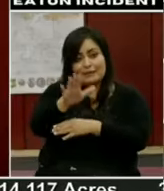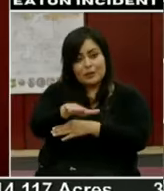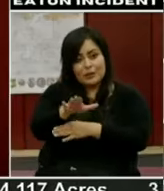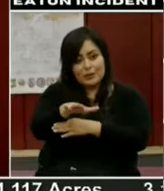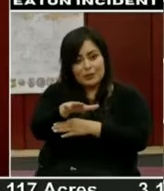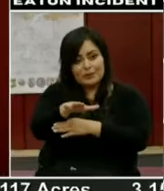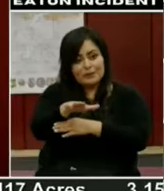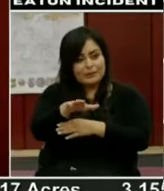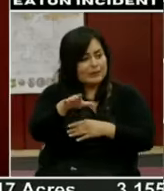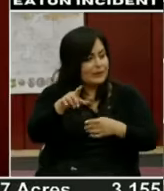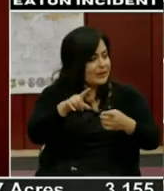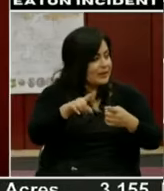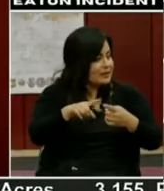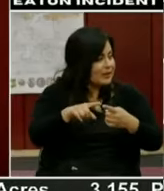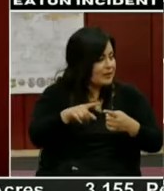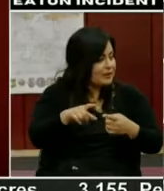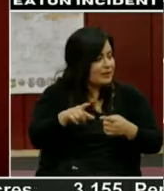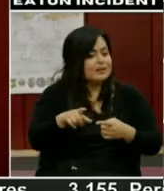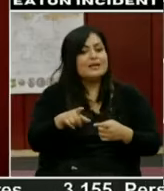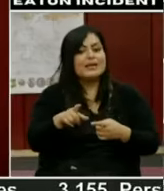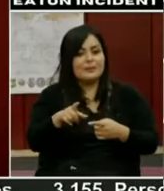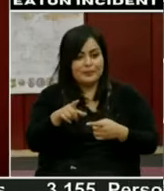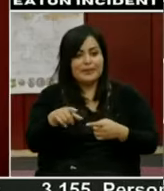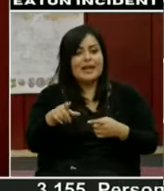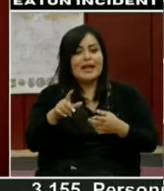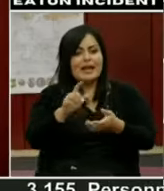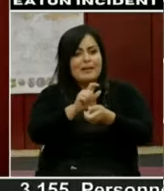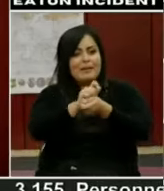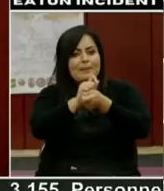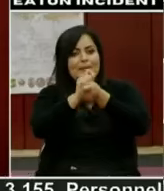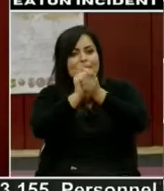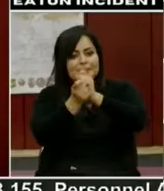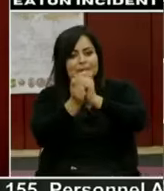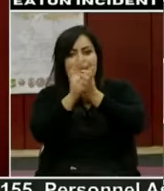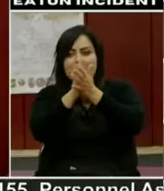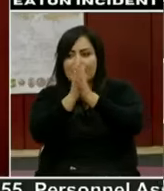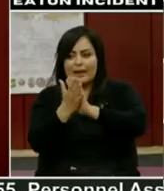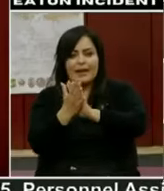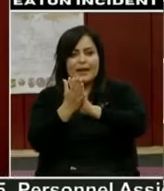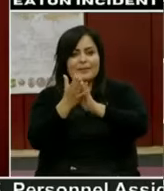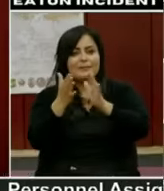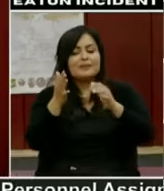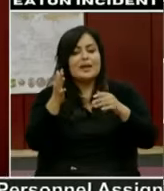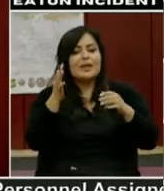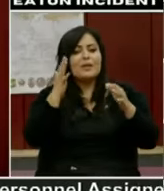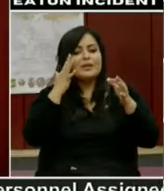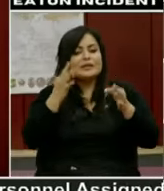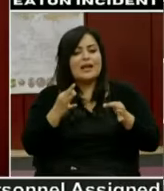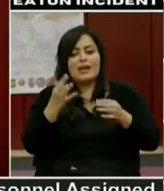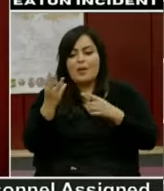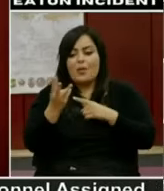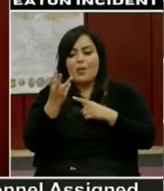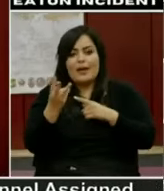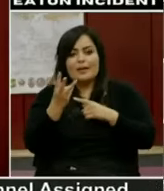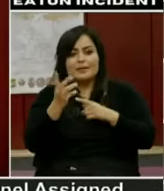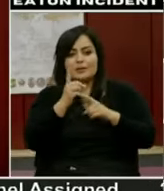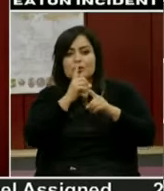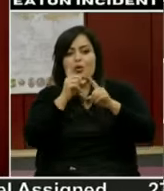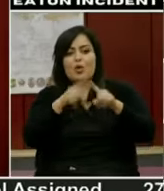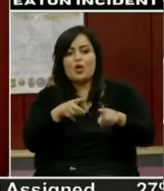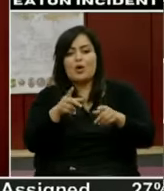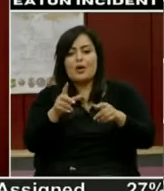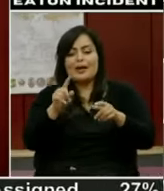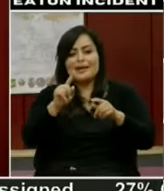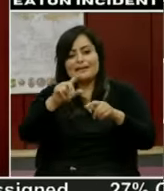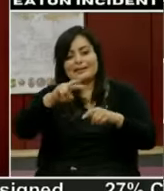it exploded into what it turned into, the decision was made on Wednesday to order a second incident management